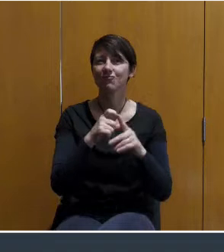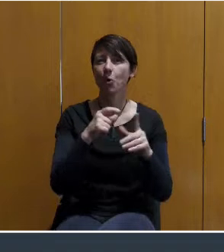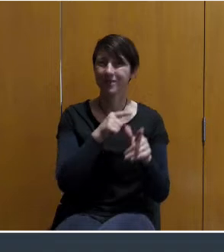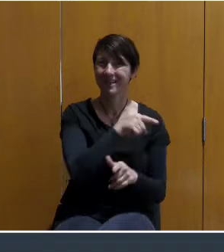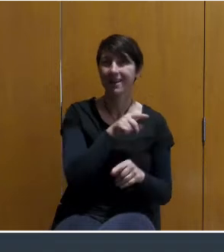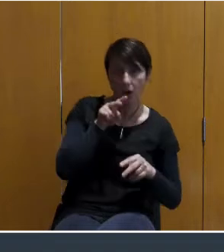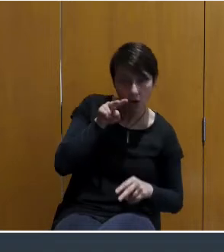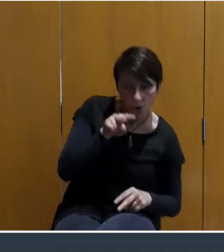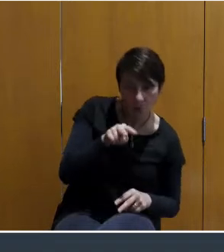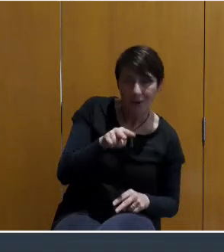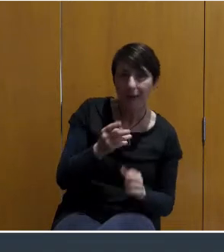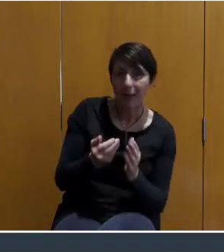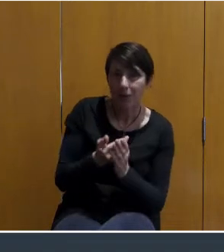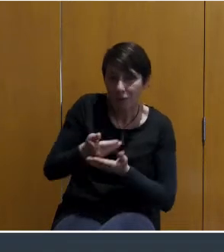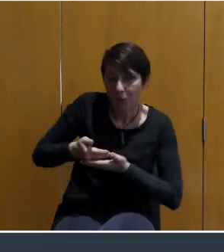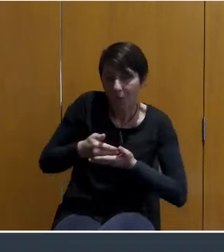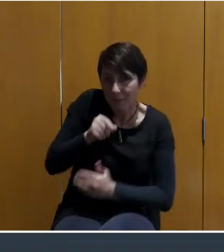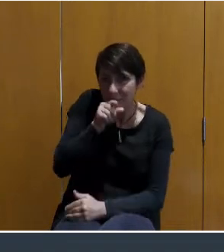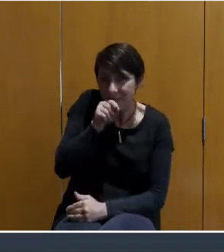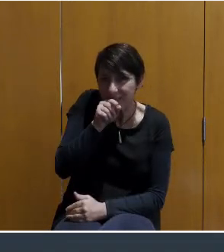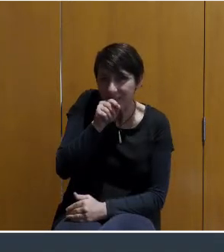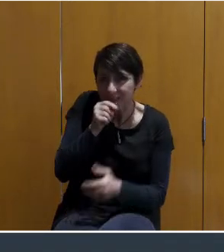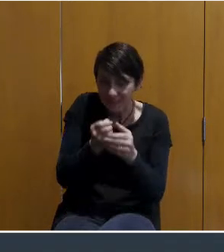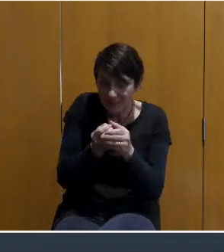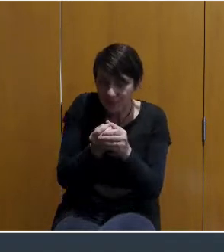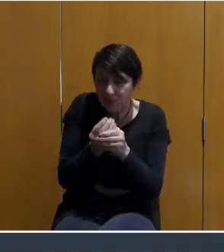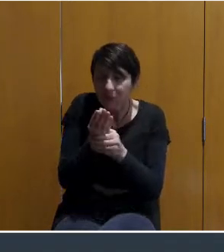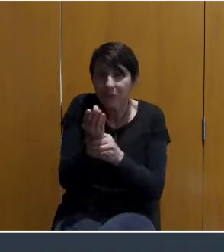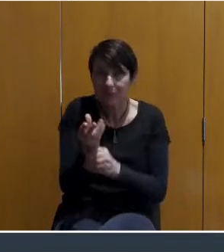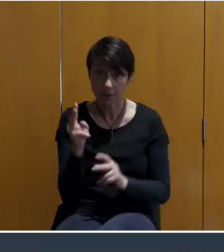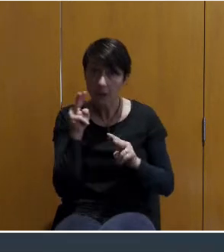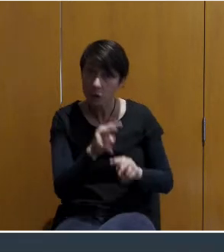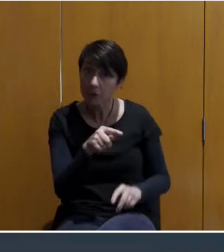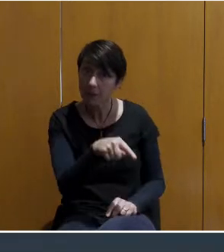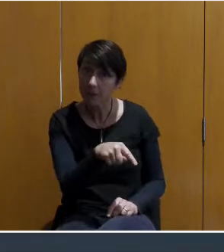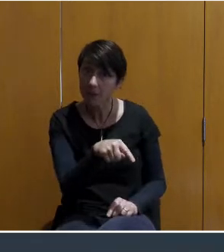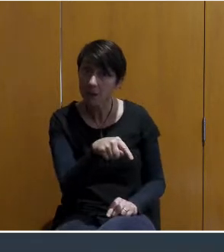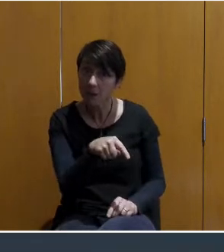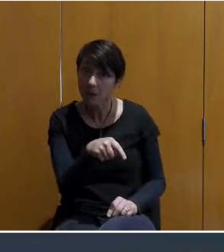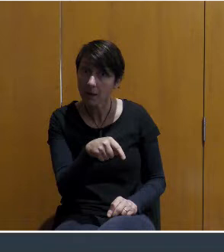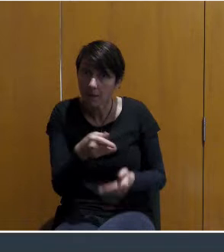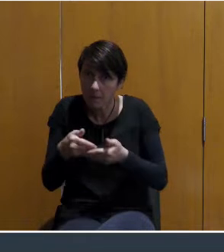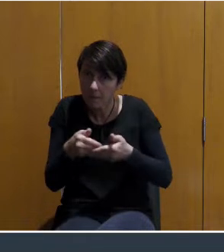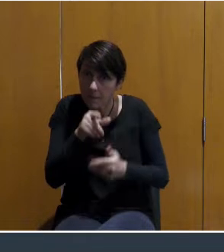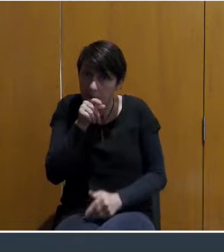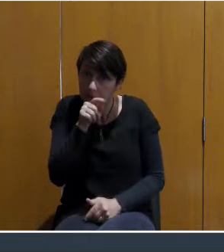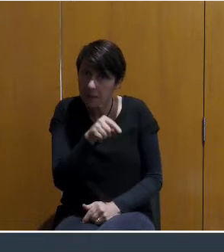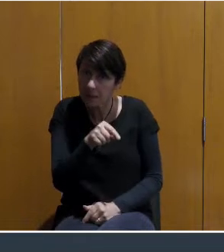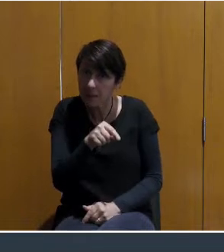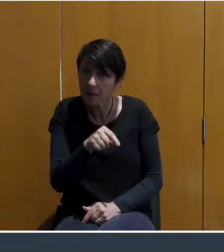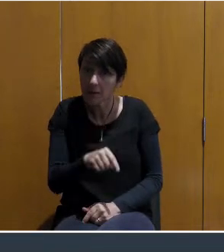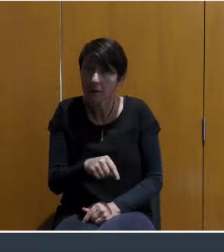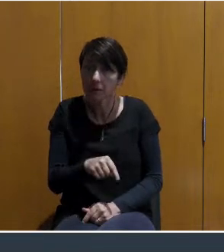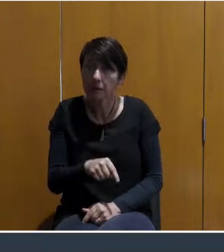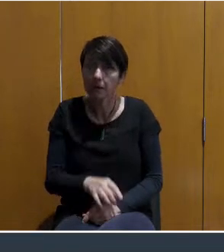chick. So can you clearly see your newly hatched chick? In fact, we have, I'm looking, we've got more.